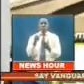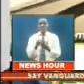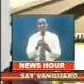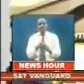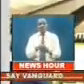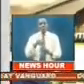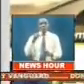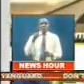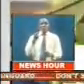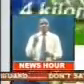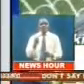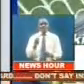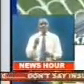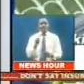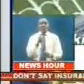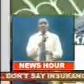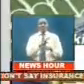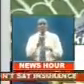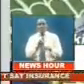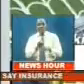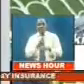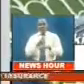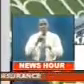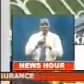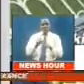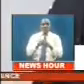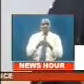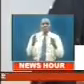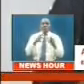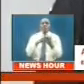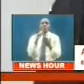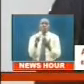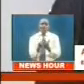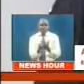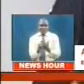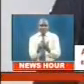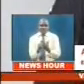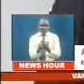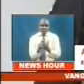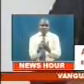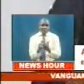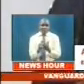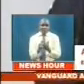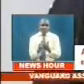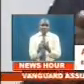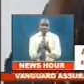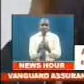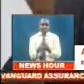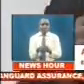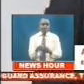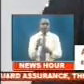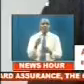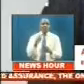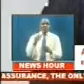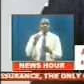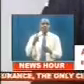to Burkina, Abidjan, and as well as that big project of road, highway, 3 lane × 2 from